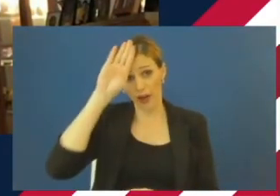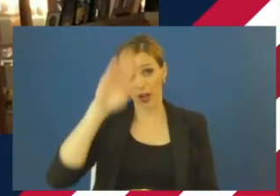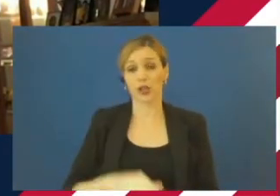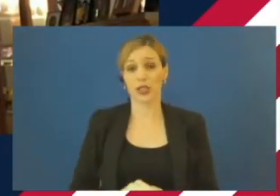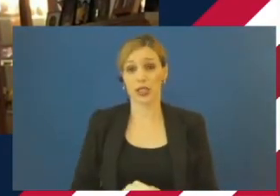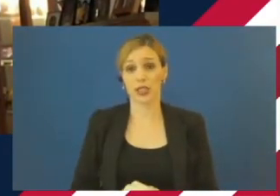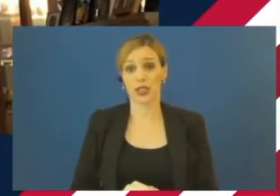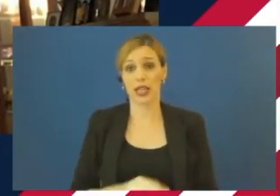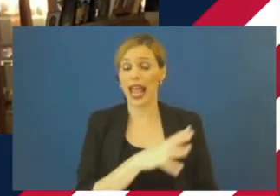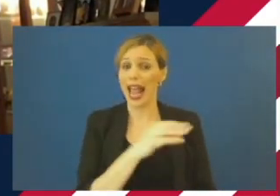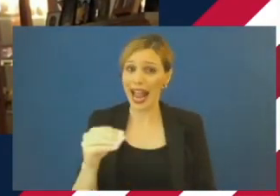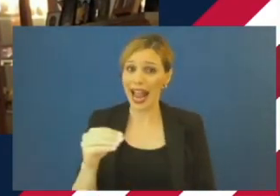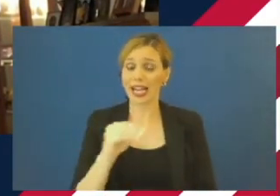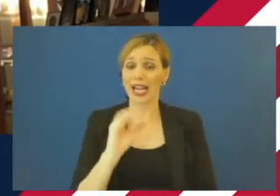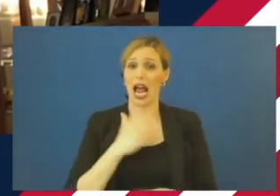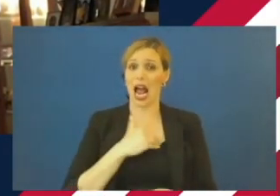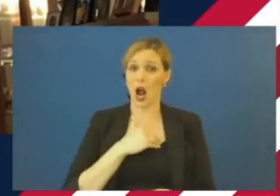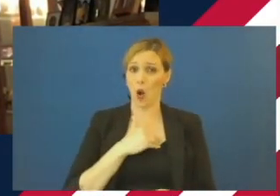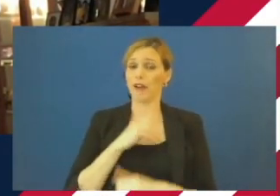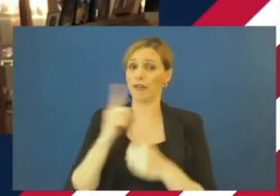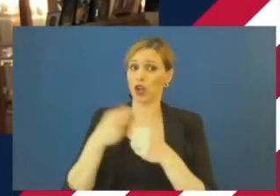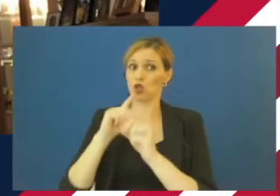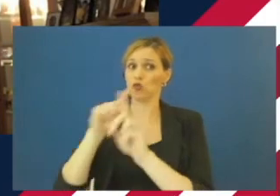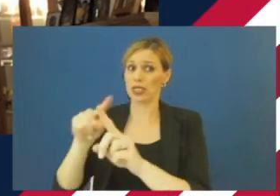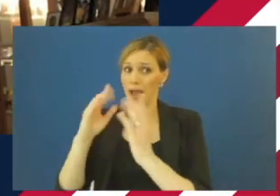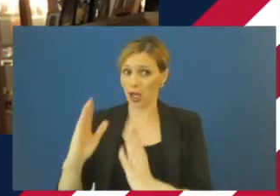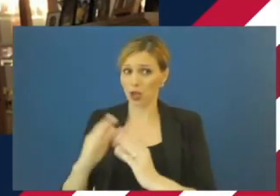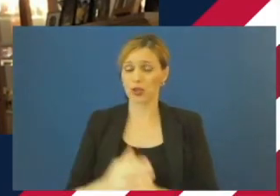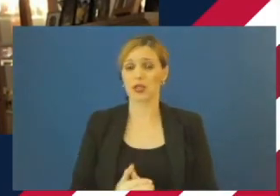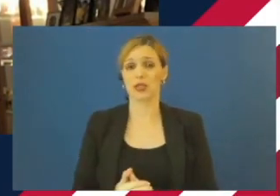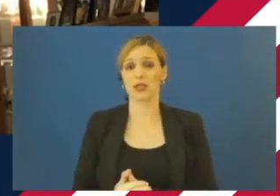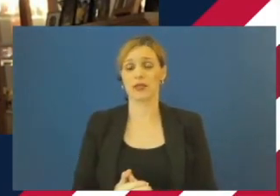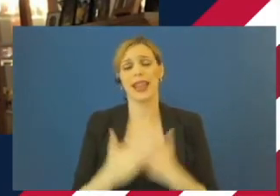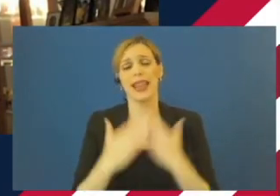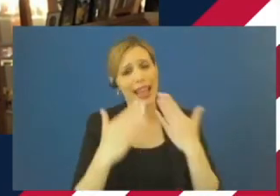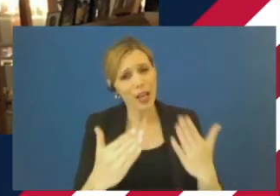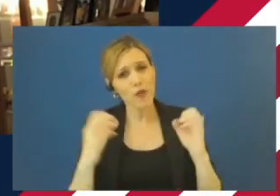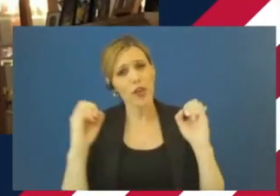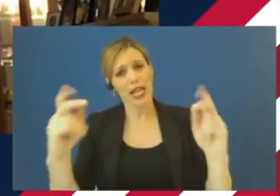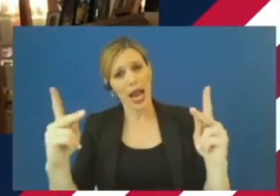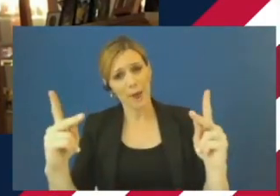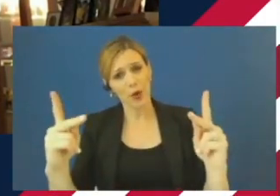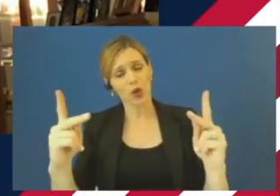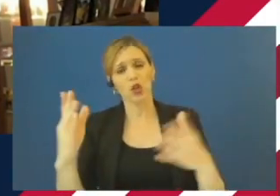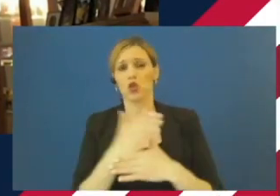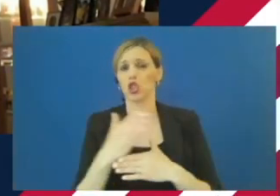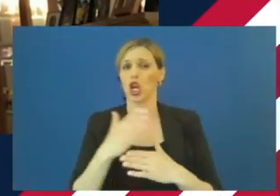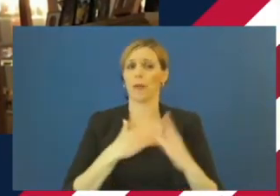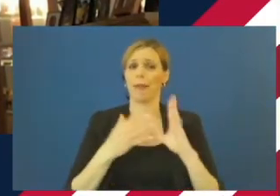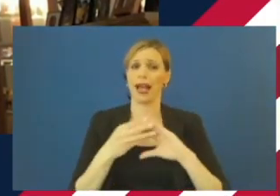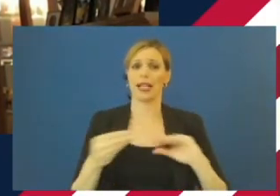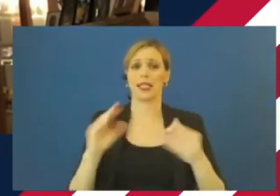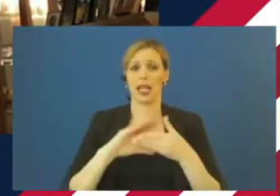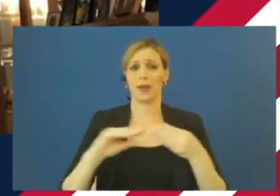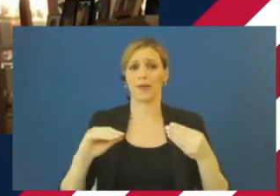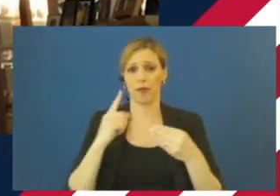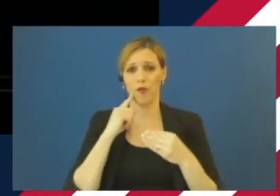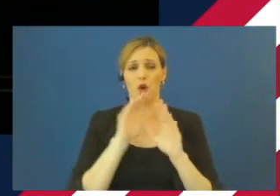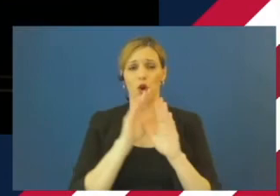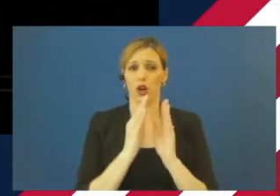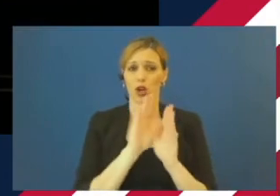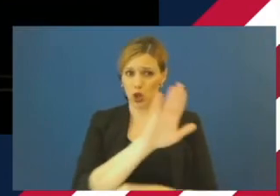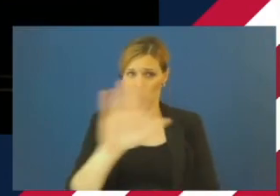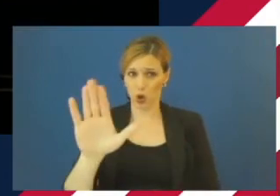defenders, I'd like to thank you for the opportunity to share our perspective on the party platform. Thank you.